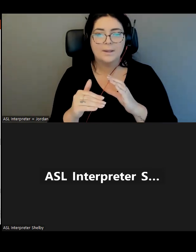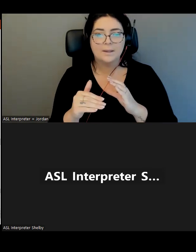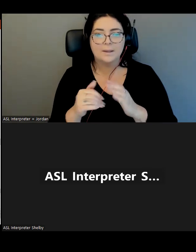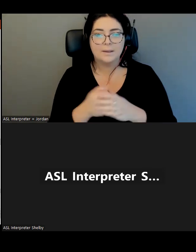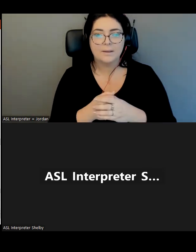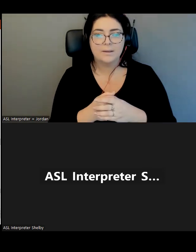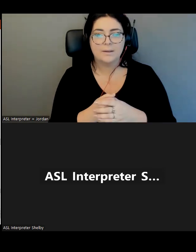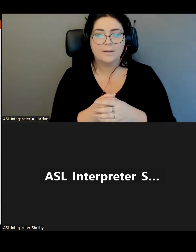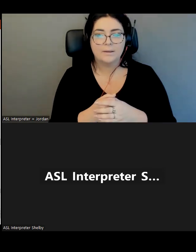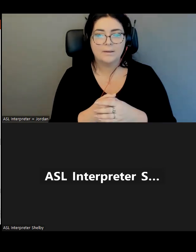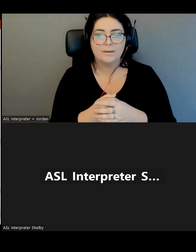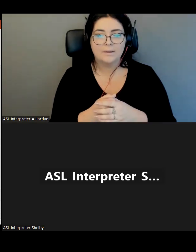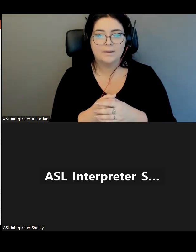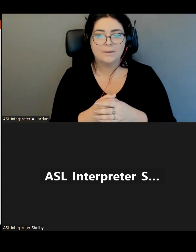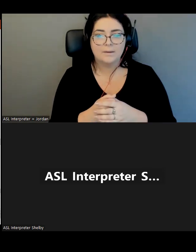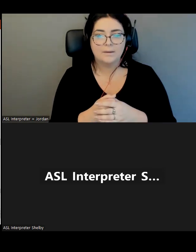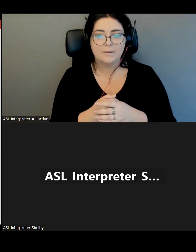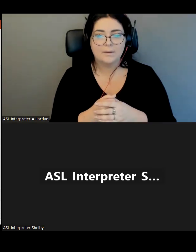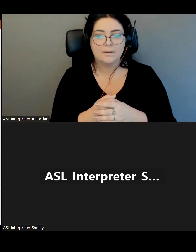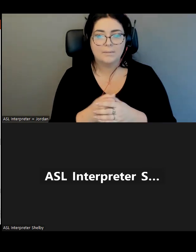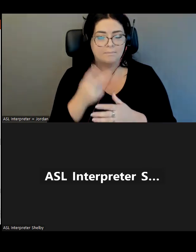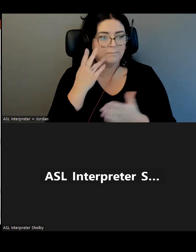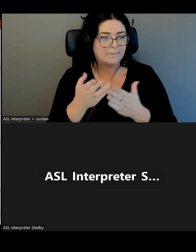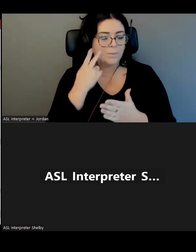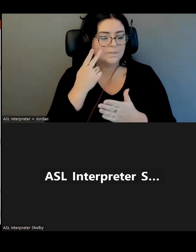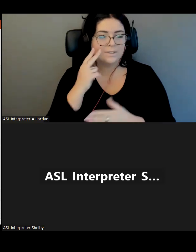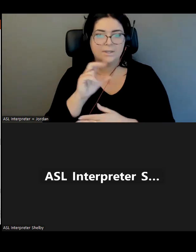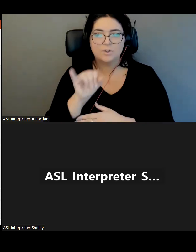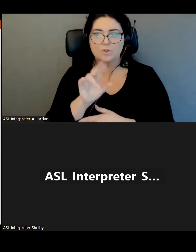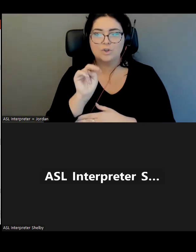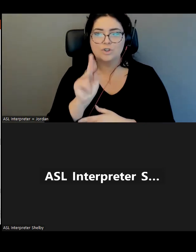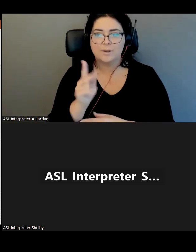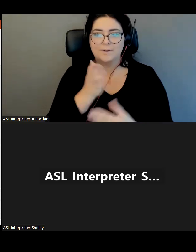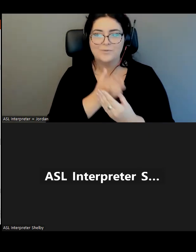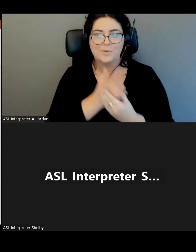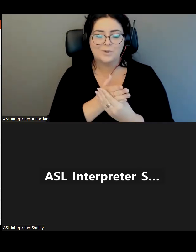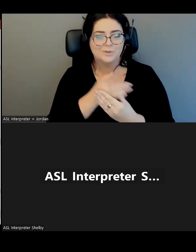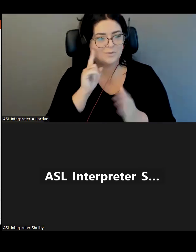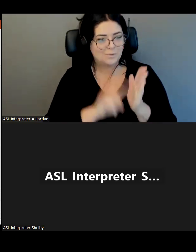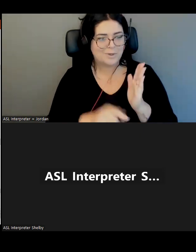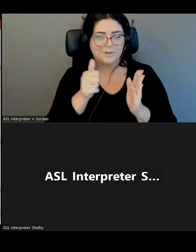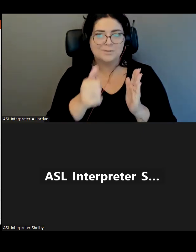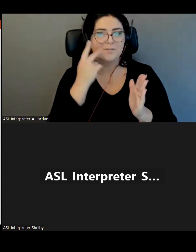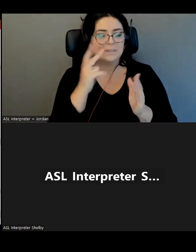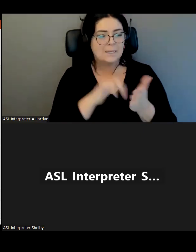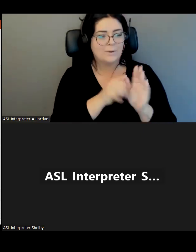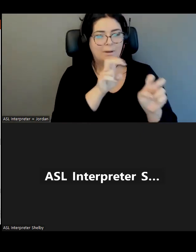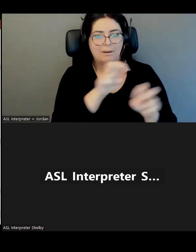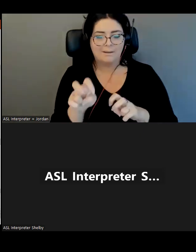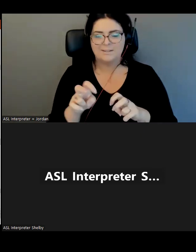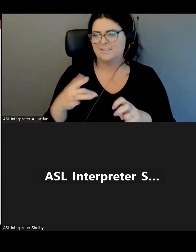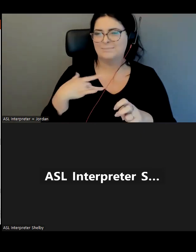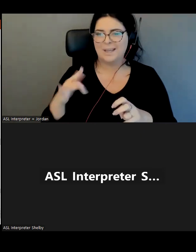your junk box is to, we may end up in there. So you may have to figure out how to not make us end up in your junk box because of the way we send our emails